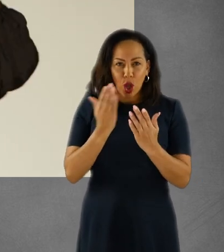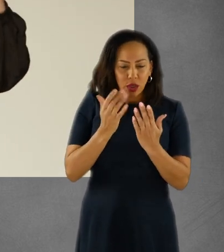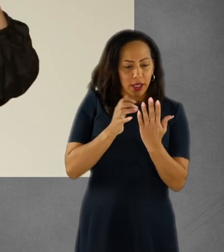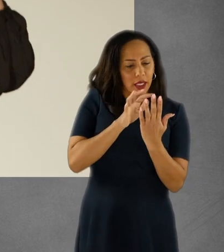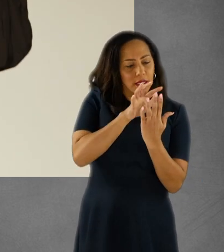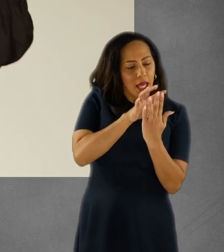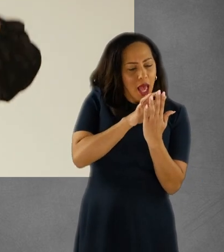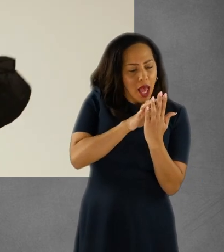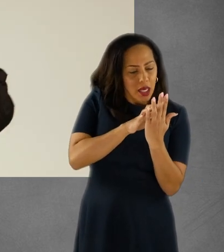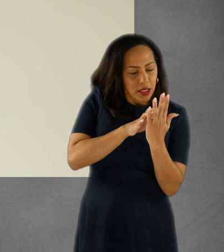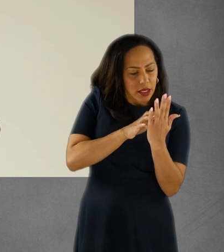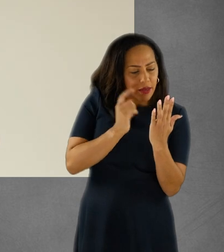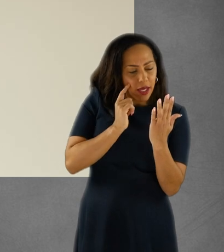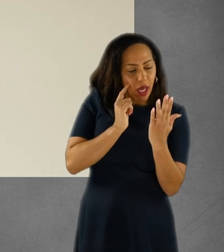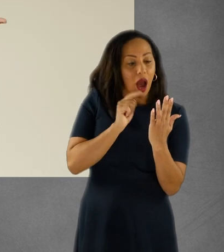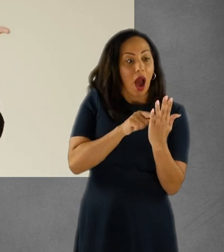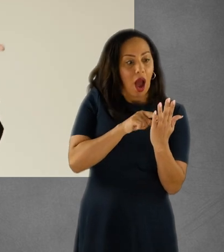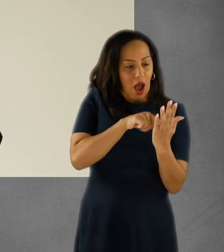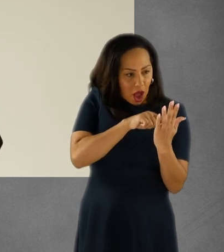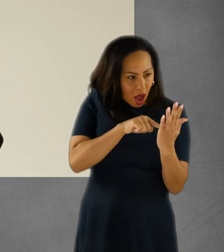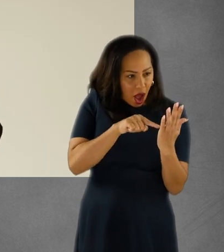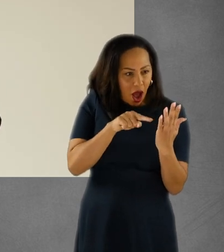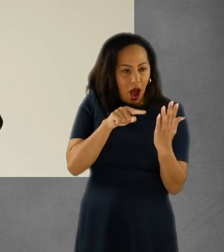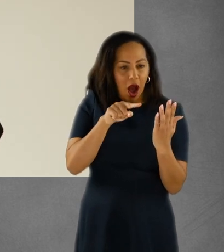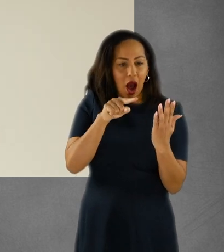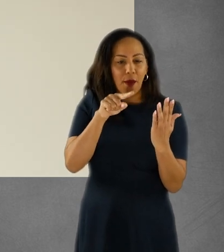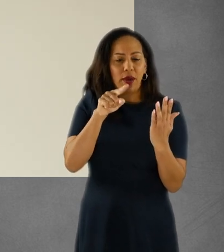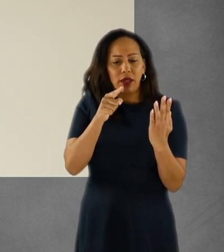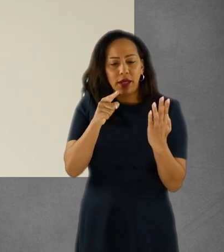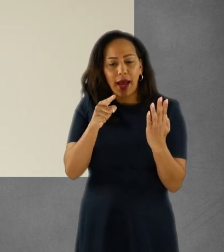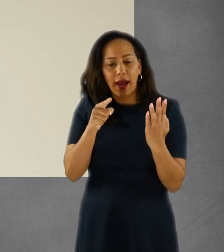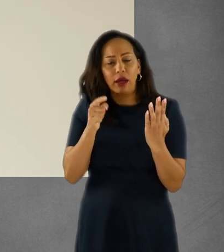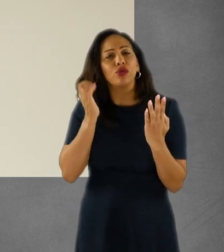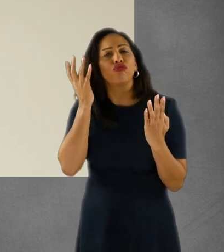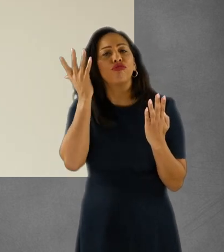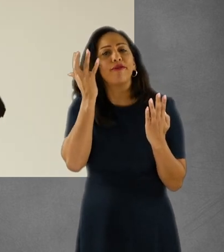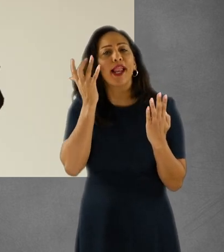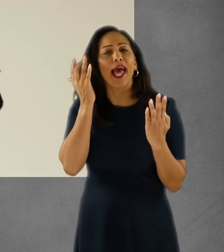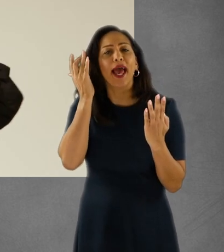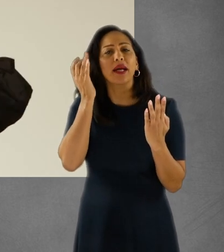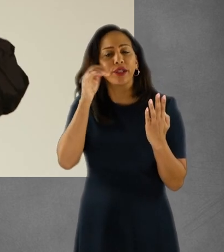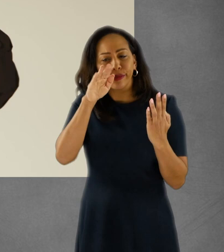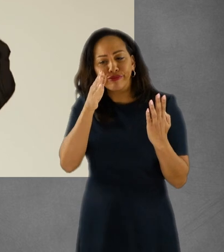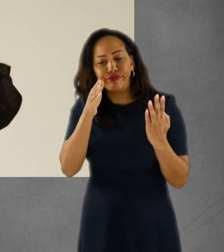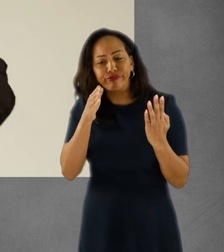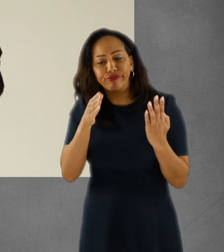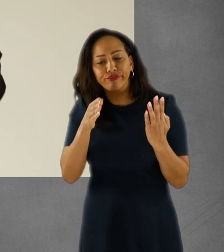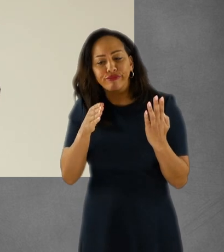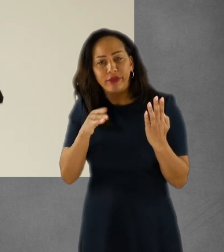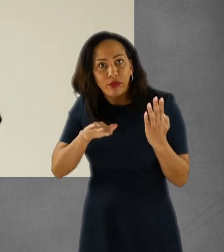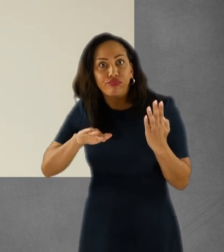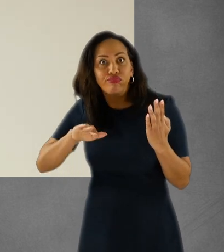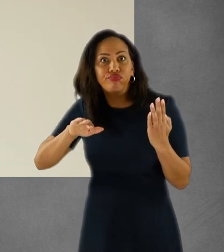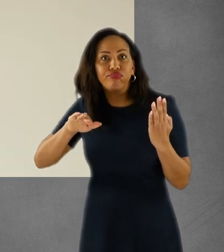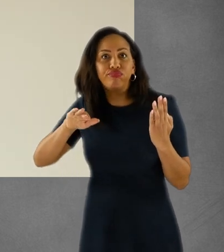of slow going up, then a kind of moment of reflection and perhaps calming down, and then the thing kind of gears